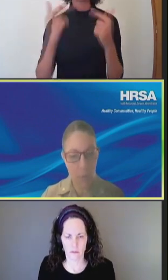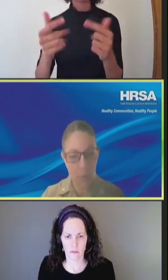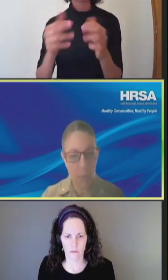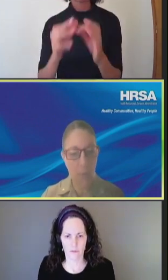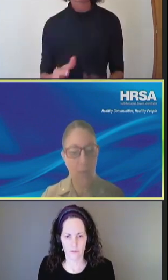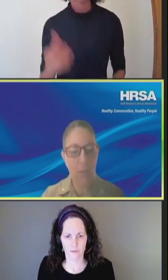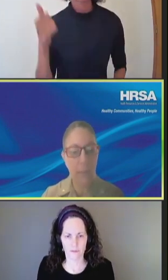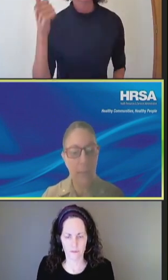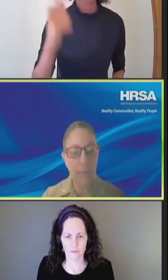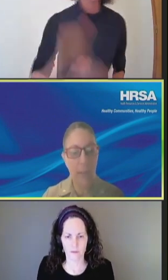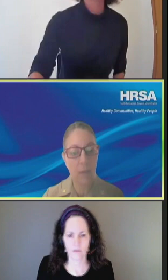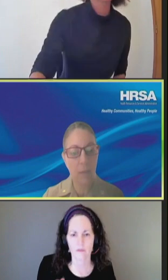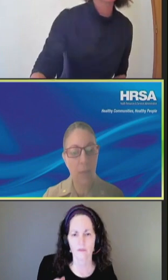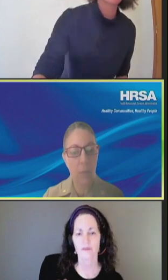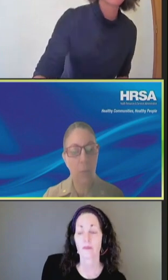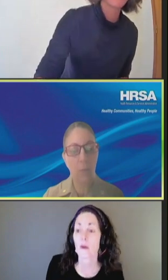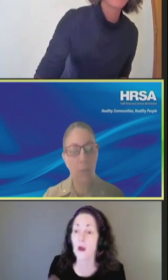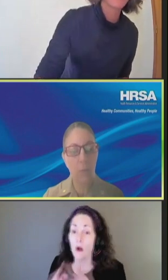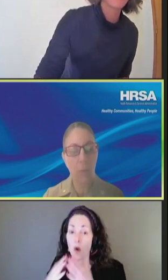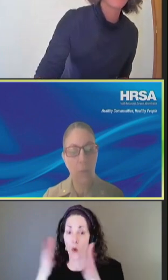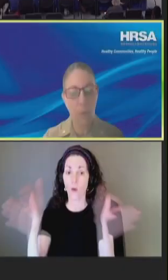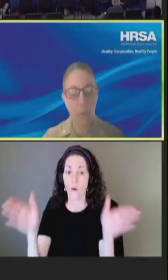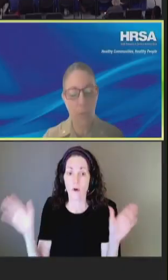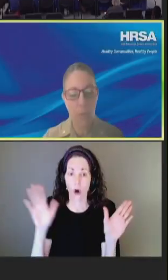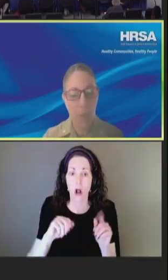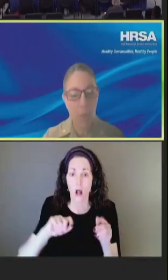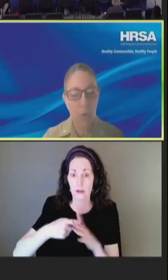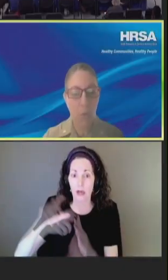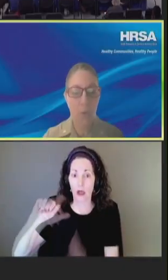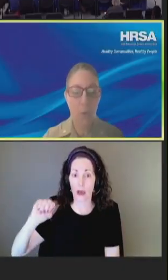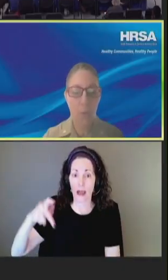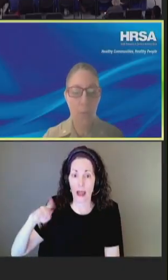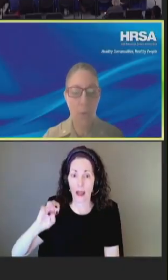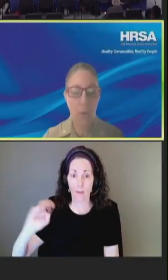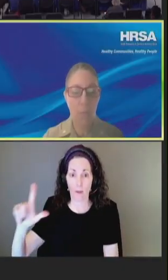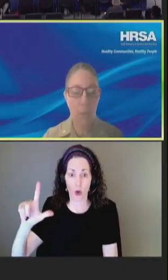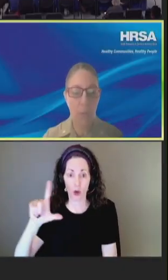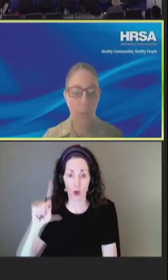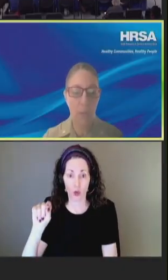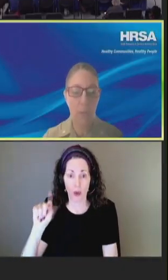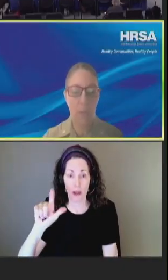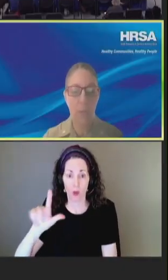that was done with these clinics as of April 2024 was over